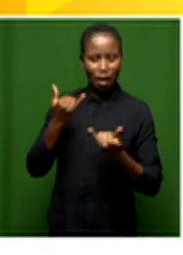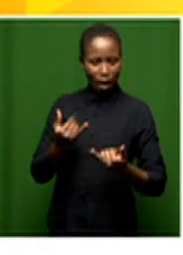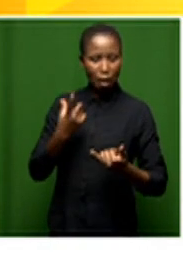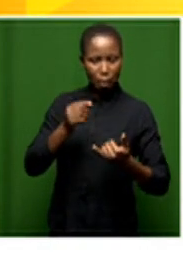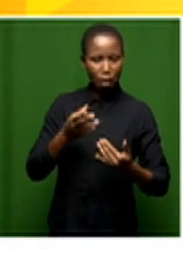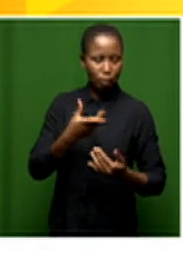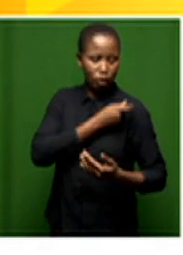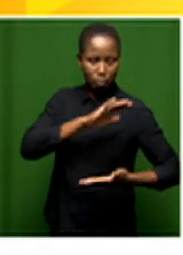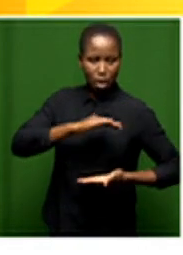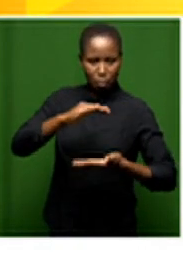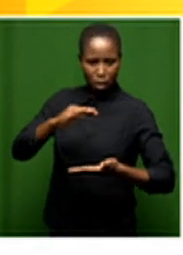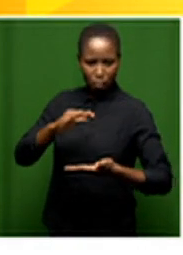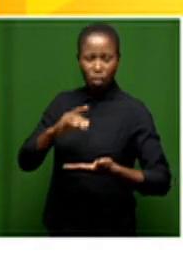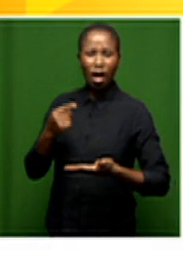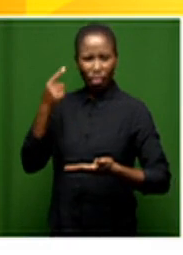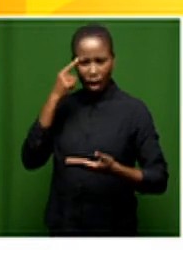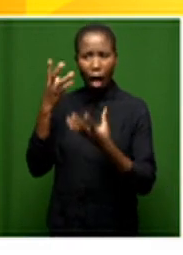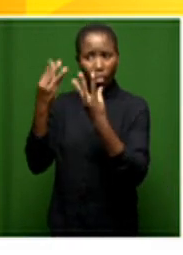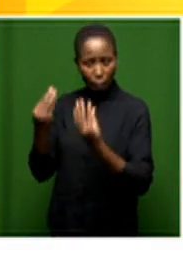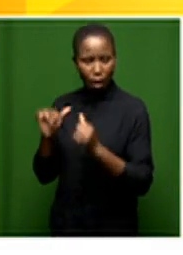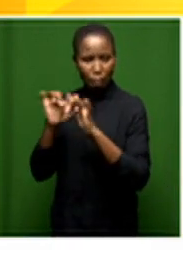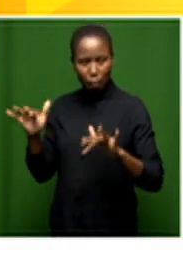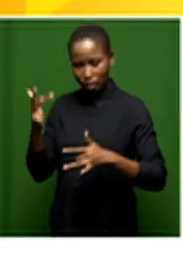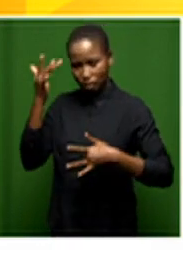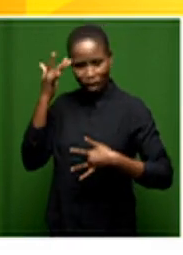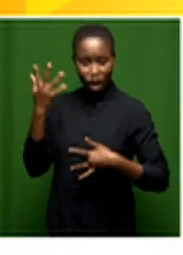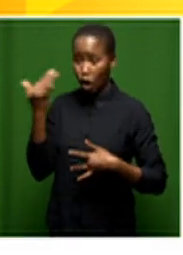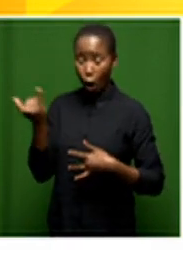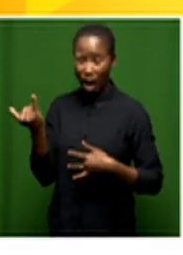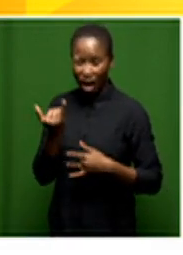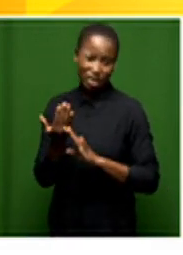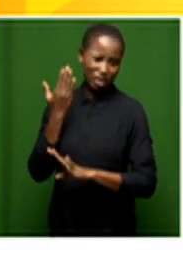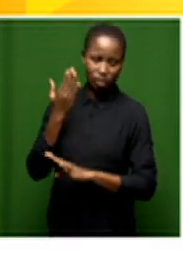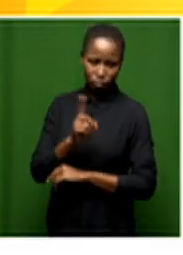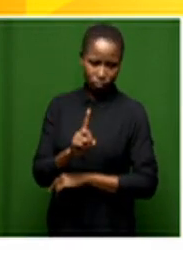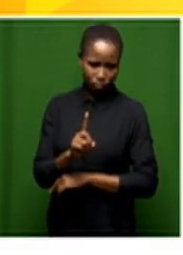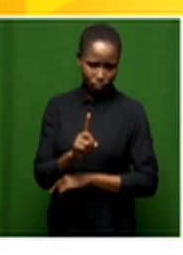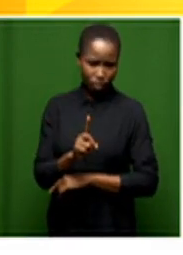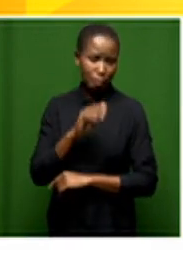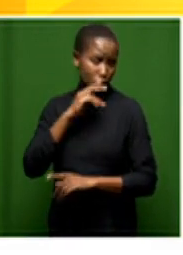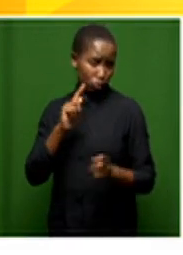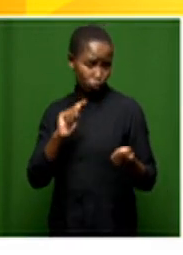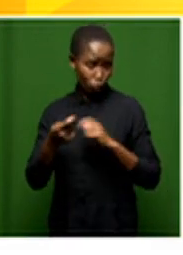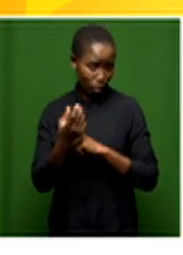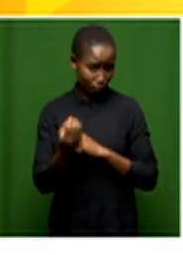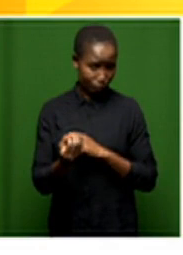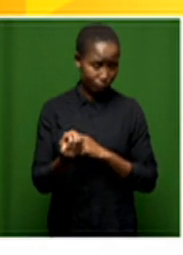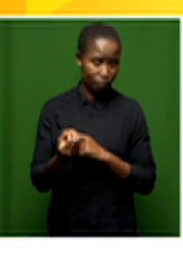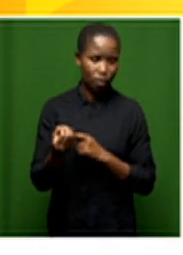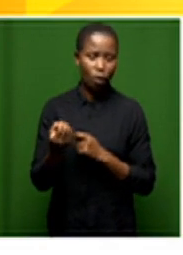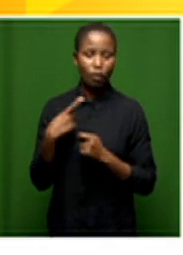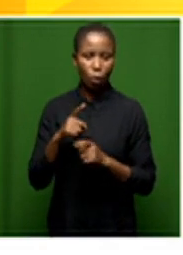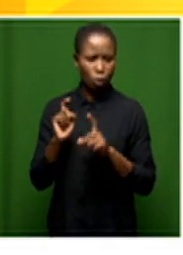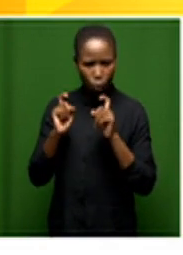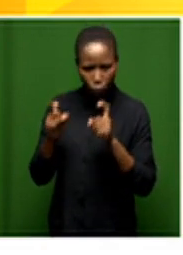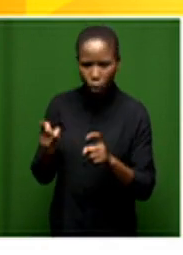I suppose the data is not as effective and maybe not as much as it used to be in terms of that fast